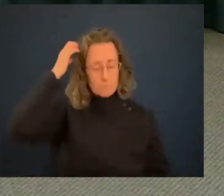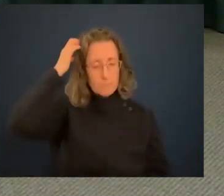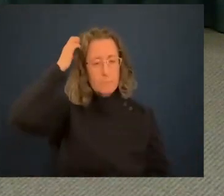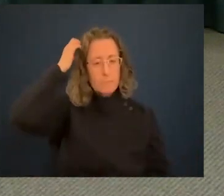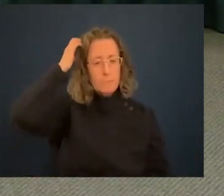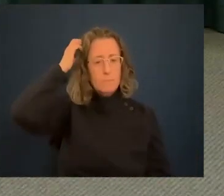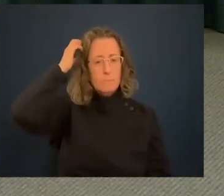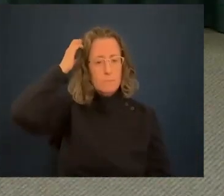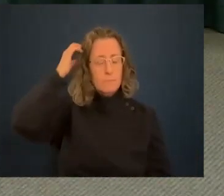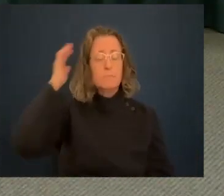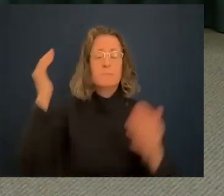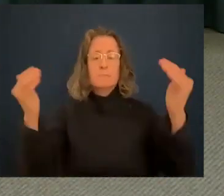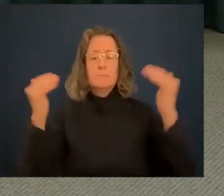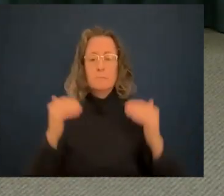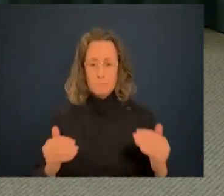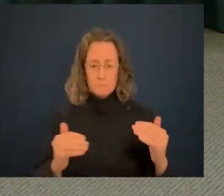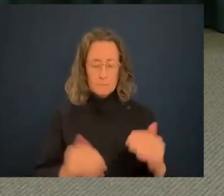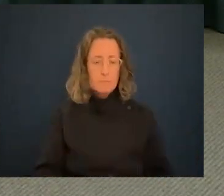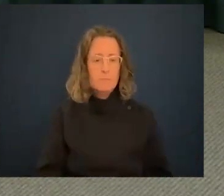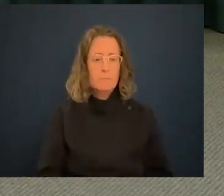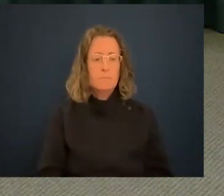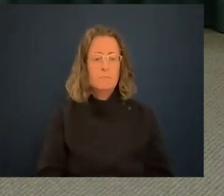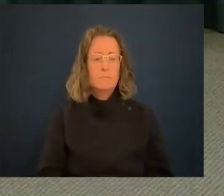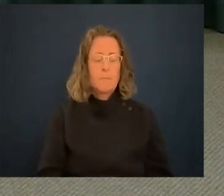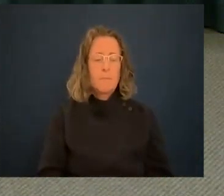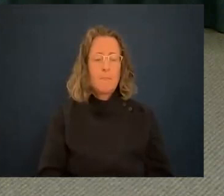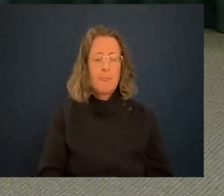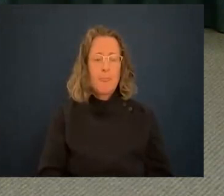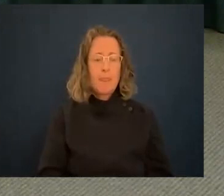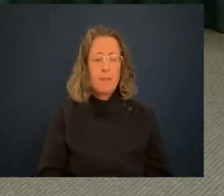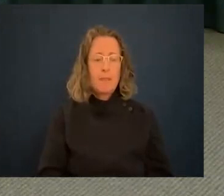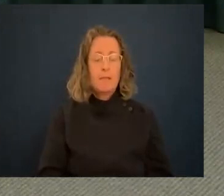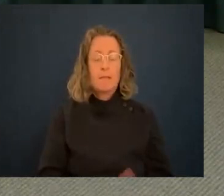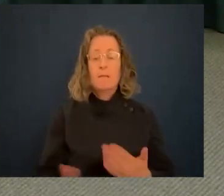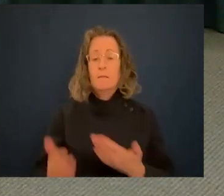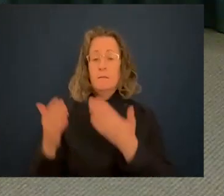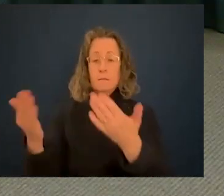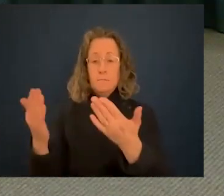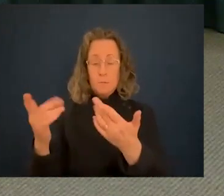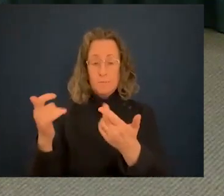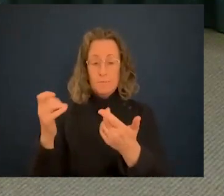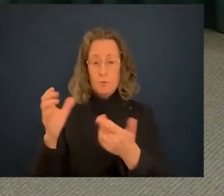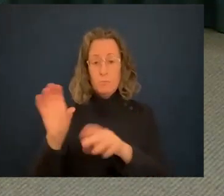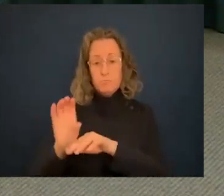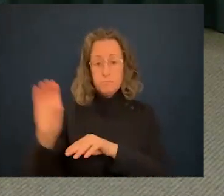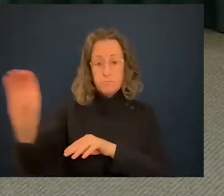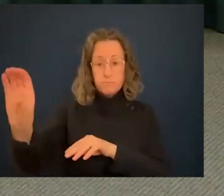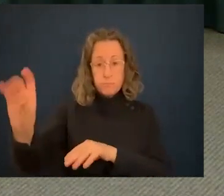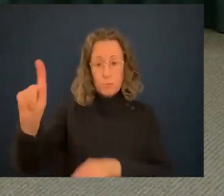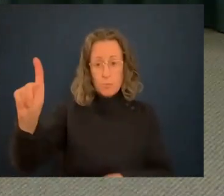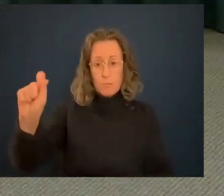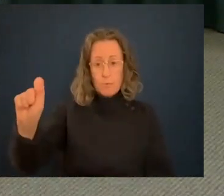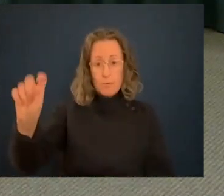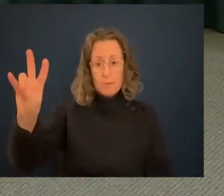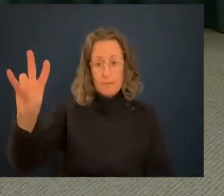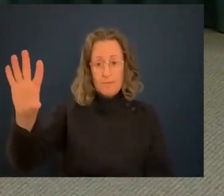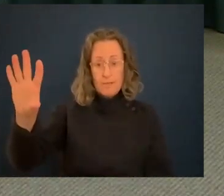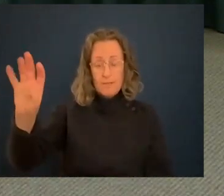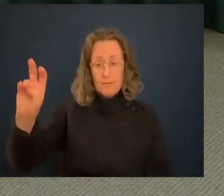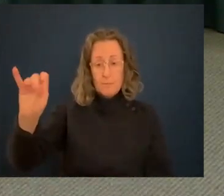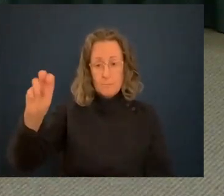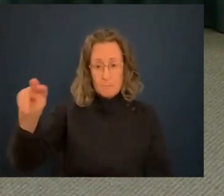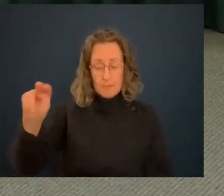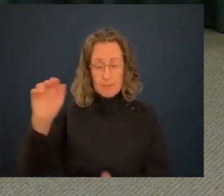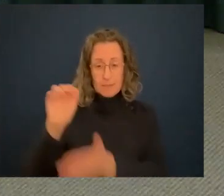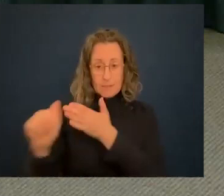uh move on to a second motion second motion is a move that we set aside 1.75 million dollars